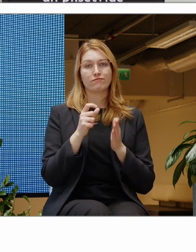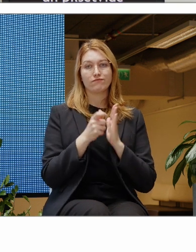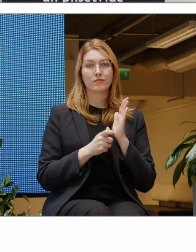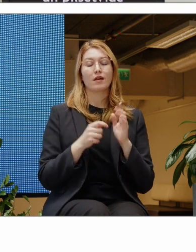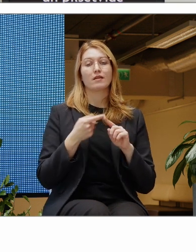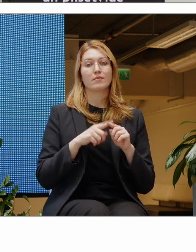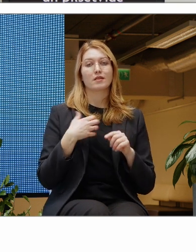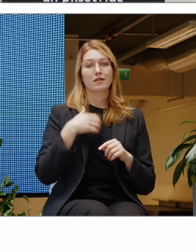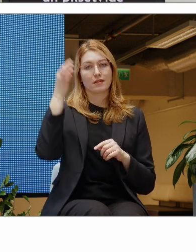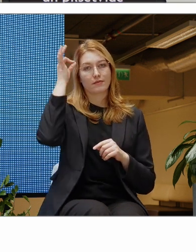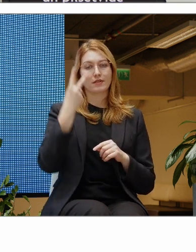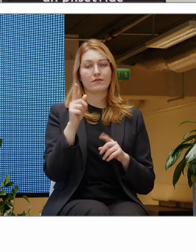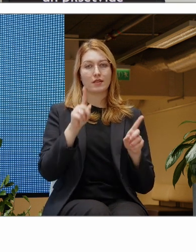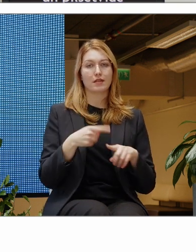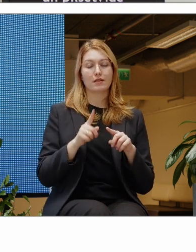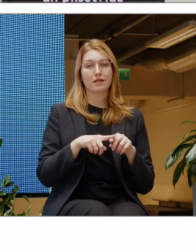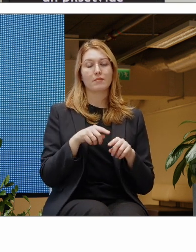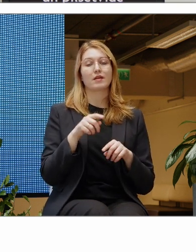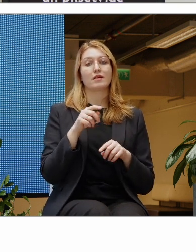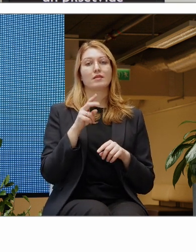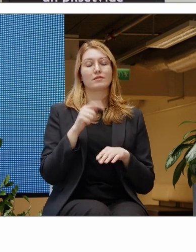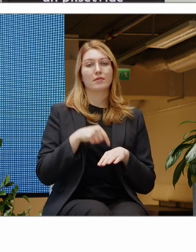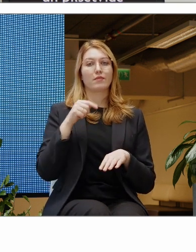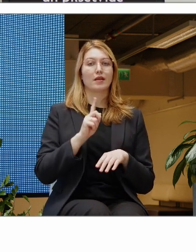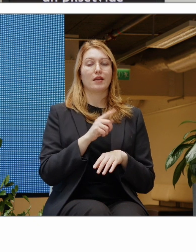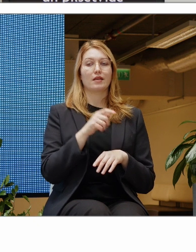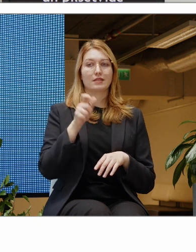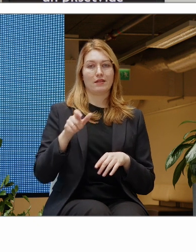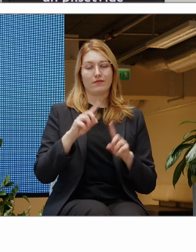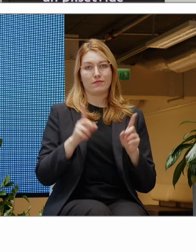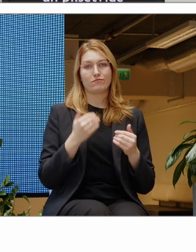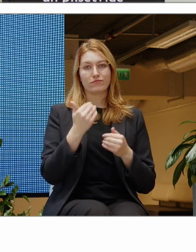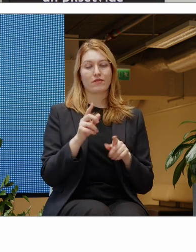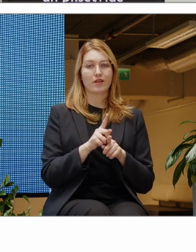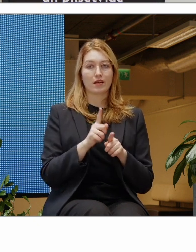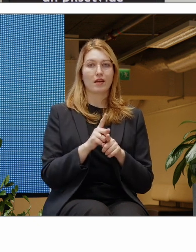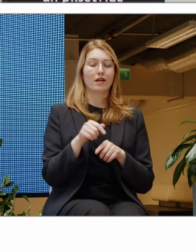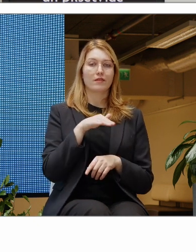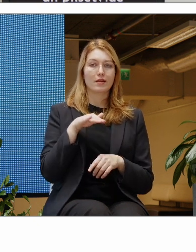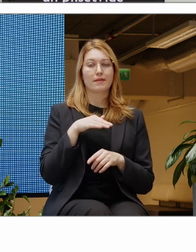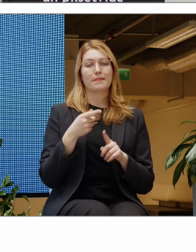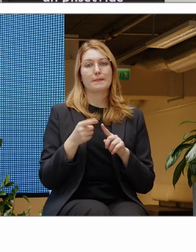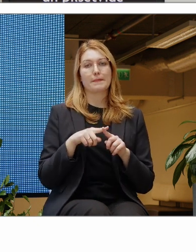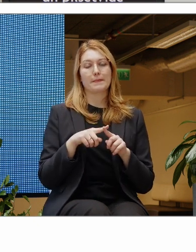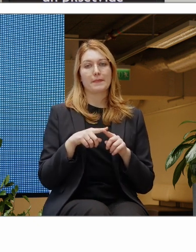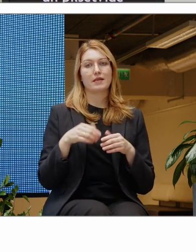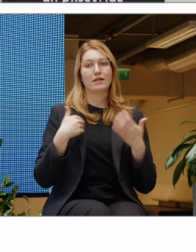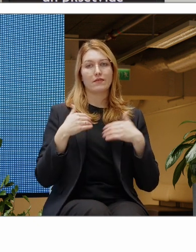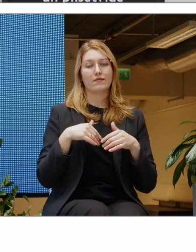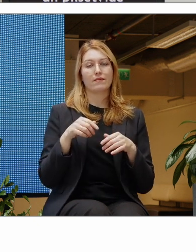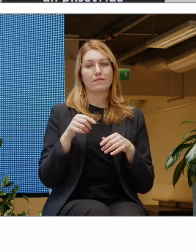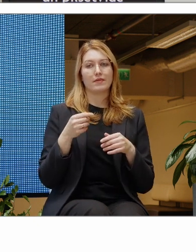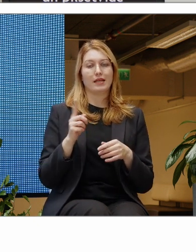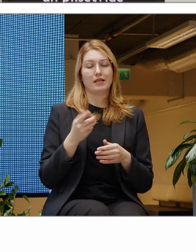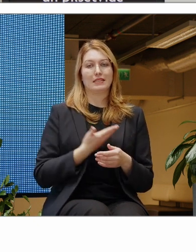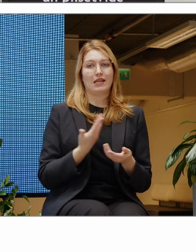these 2 things. Disability is part of being human. Everybody will temporarily or permanently experience disability at some stage in their